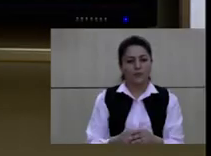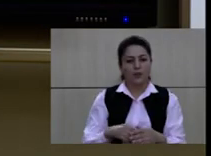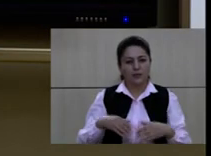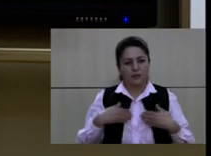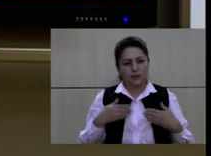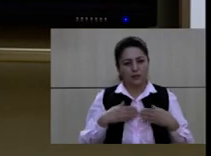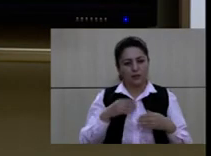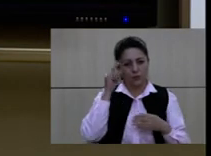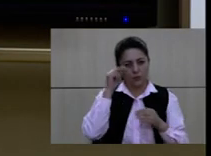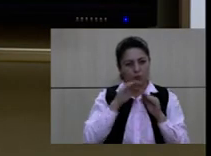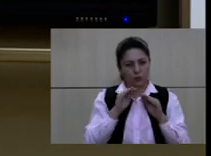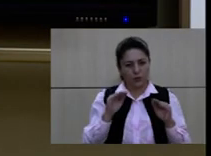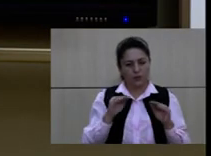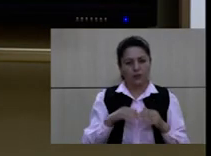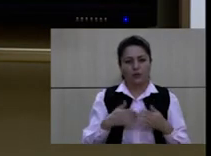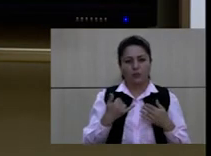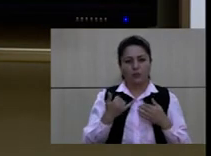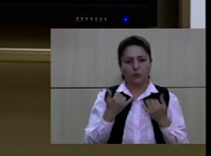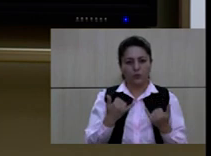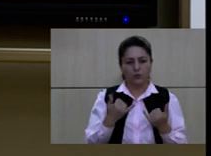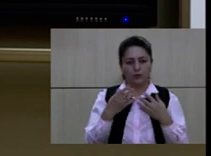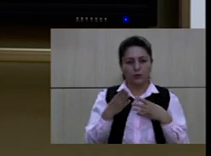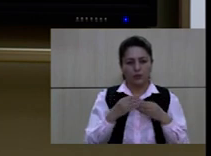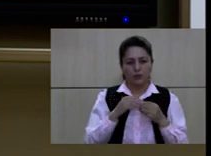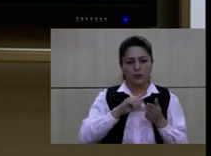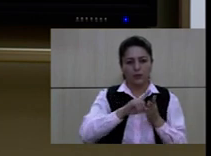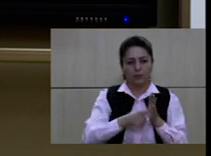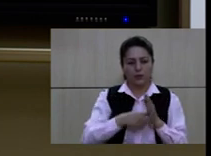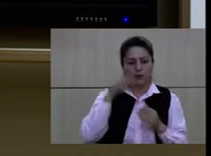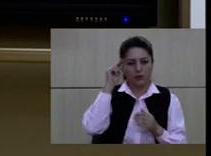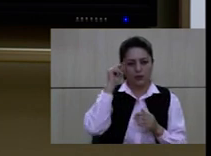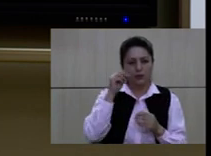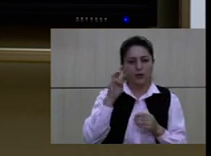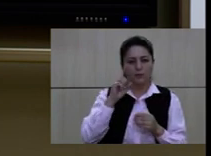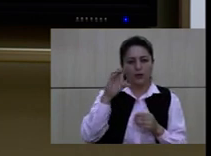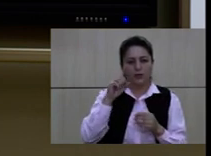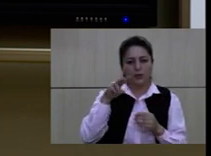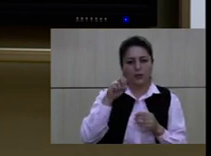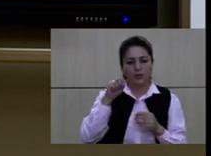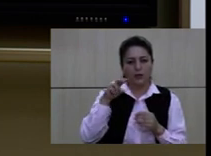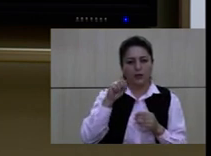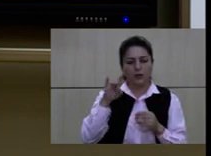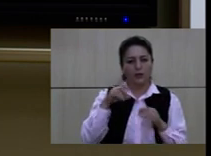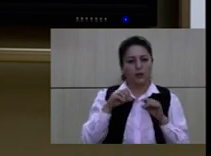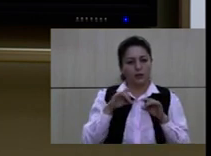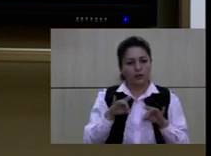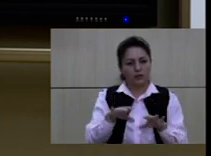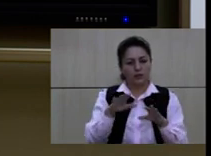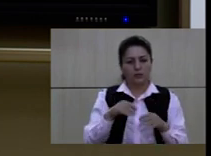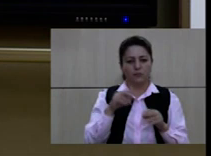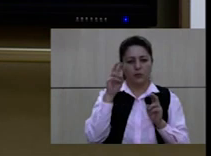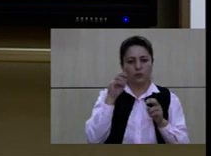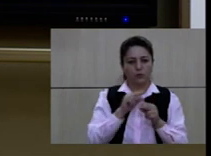Salom o'quvchilar. Bugun siz bilan geometriya darsida masalalar yechish mavzusini